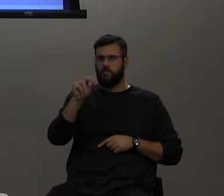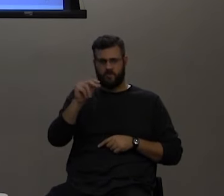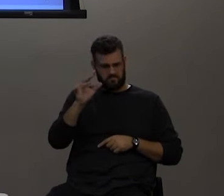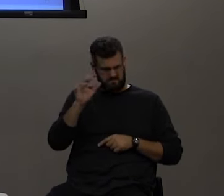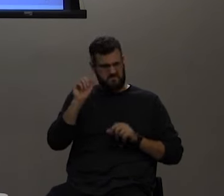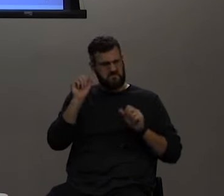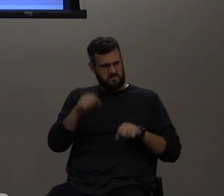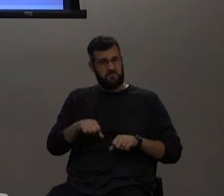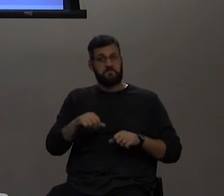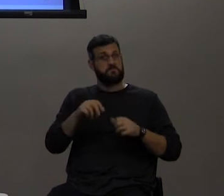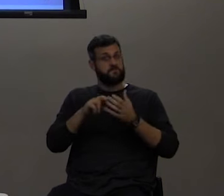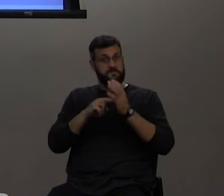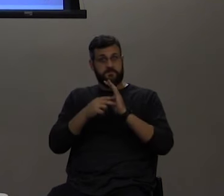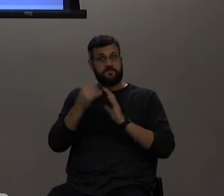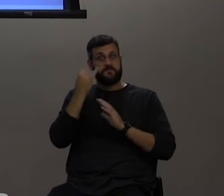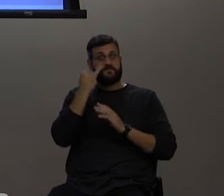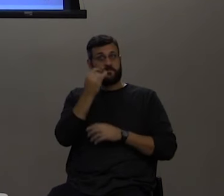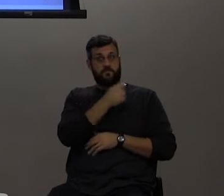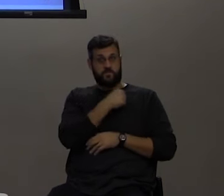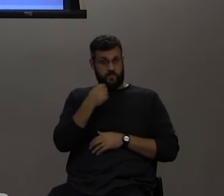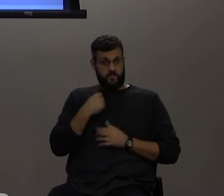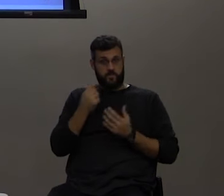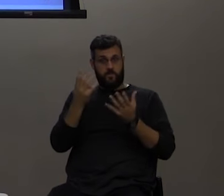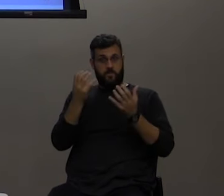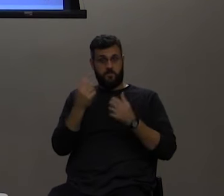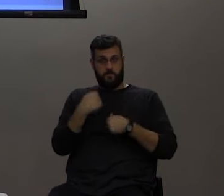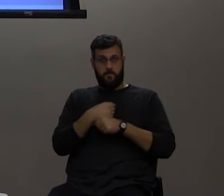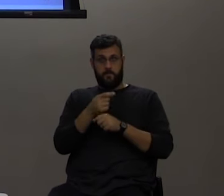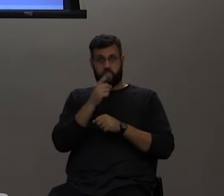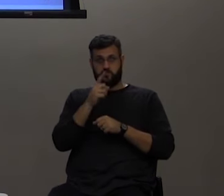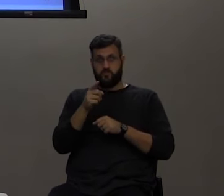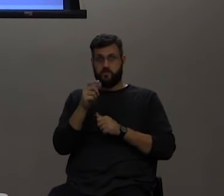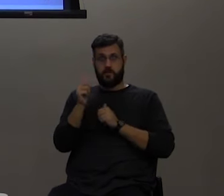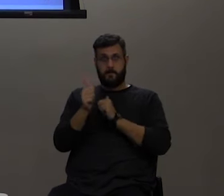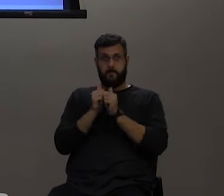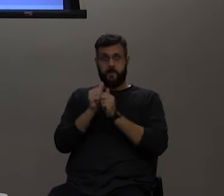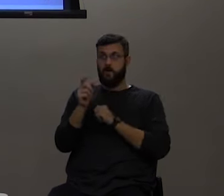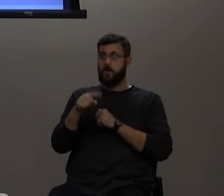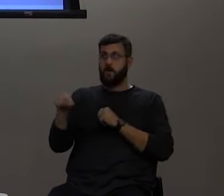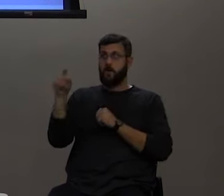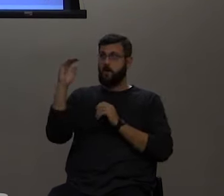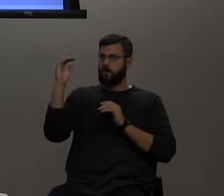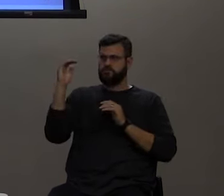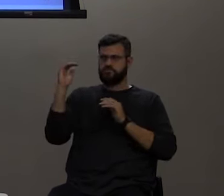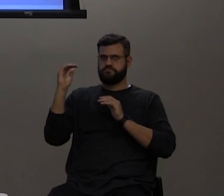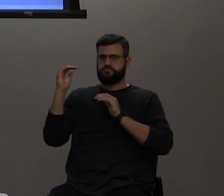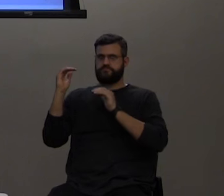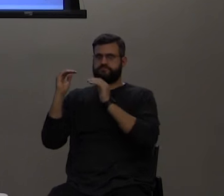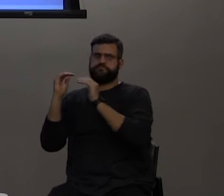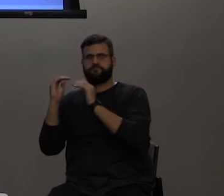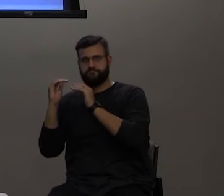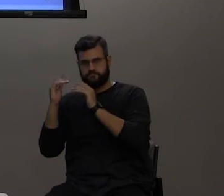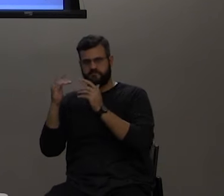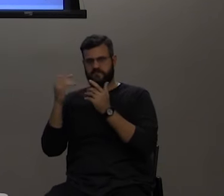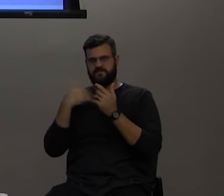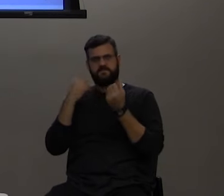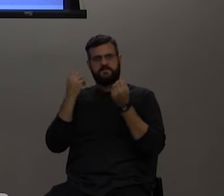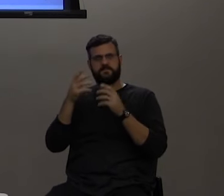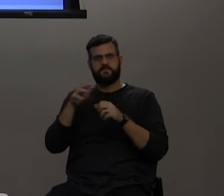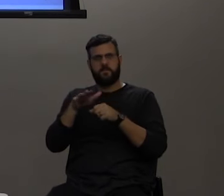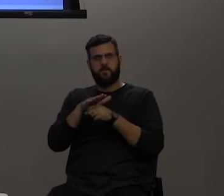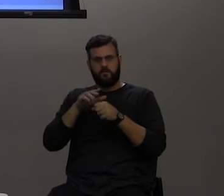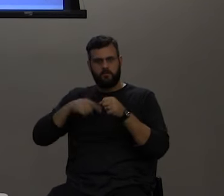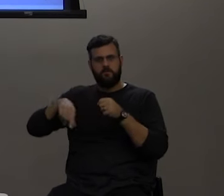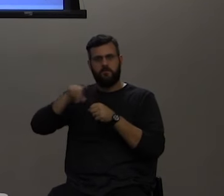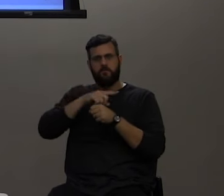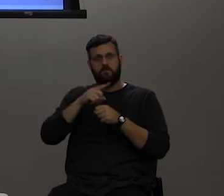imagination. It's saying that if we want to be on the same plane as the competitors that are the dozens in the local market area